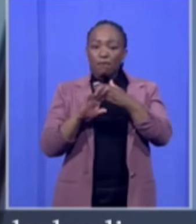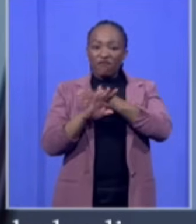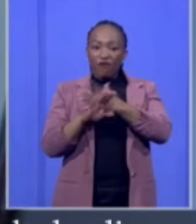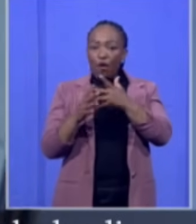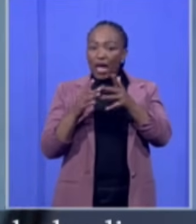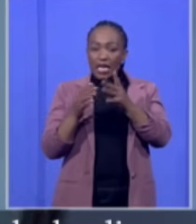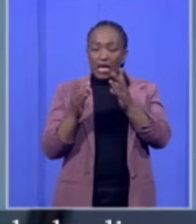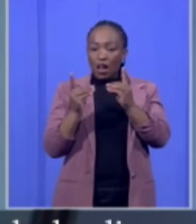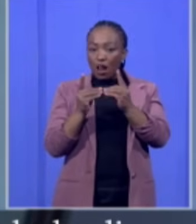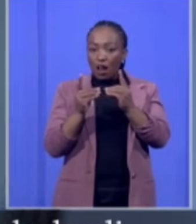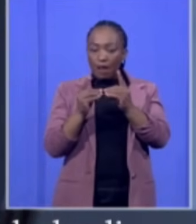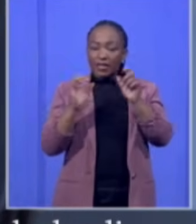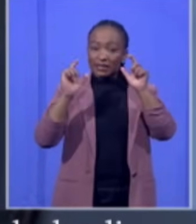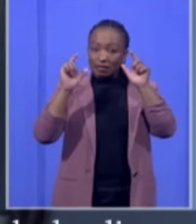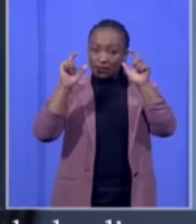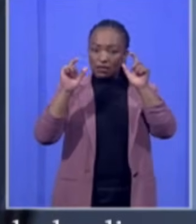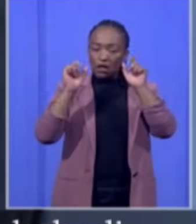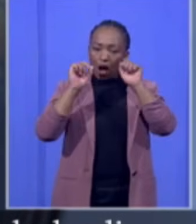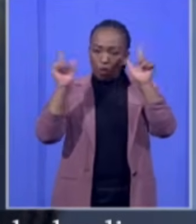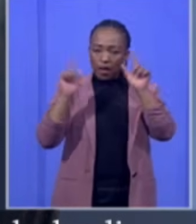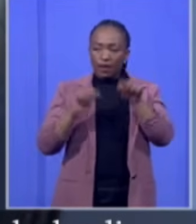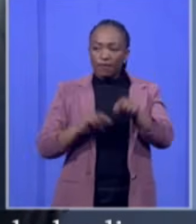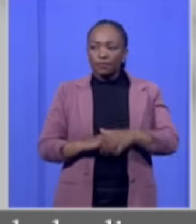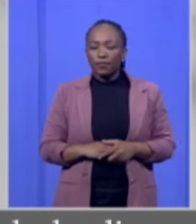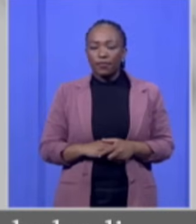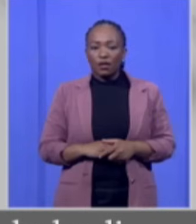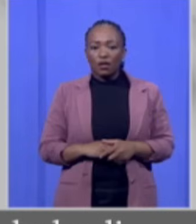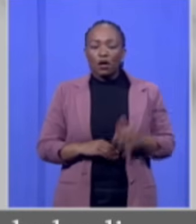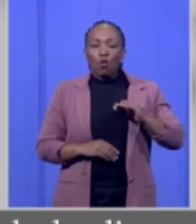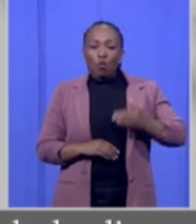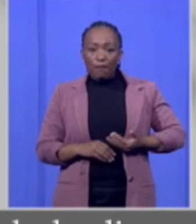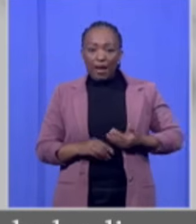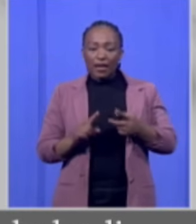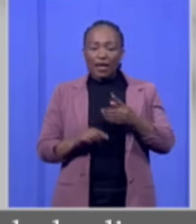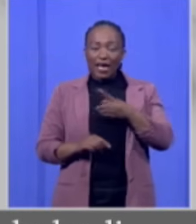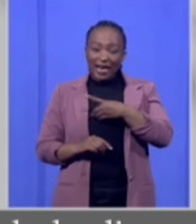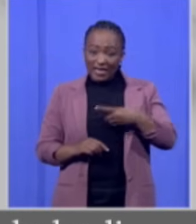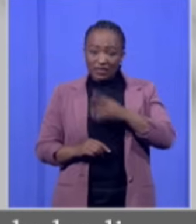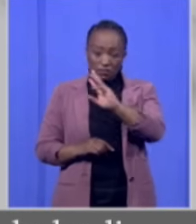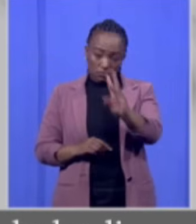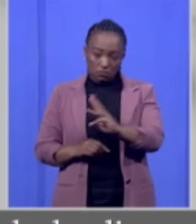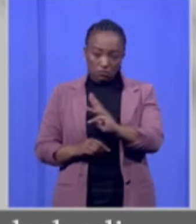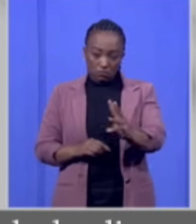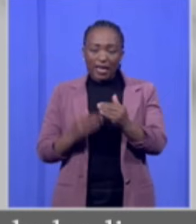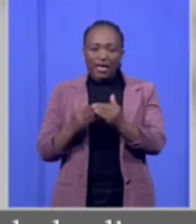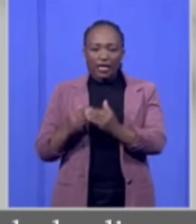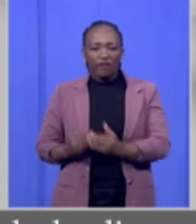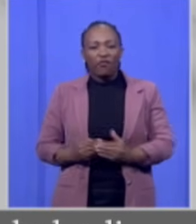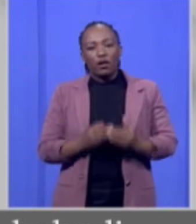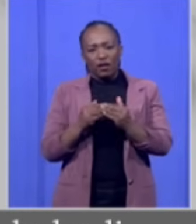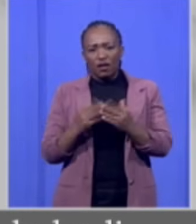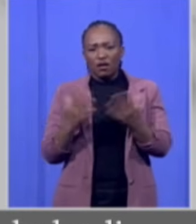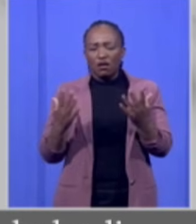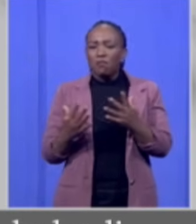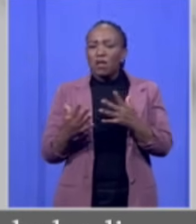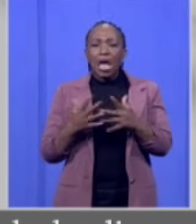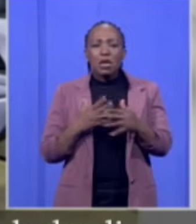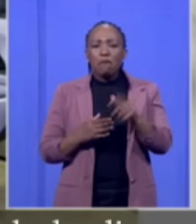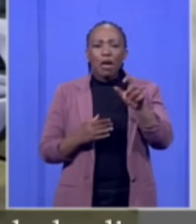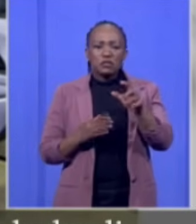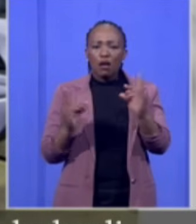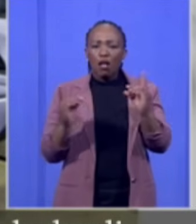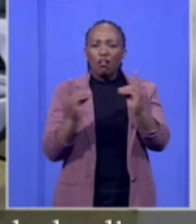tsa marato. Also have to warn the ladies and the women. They must be careful. They must not just be with anybody.